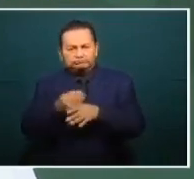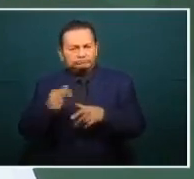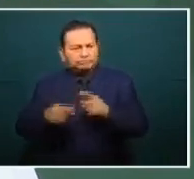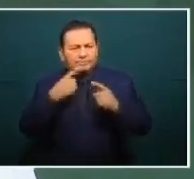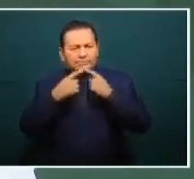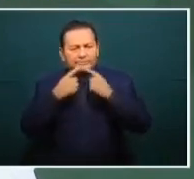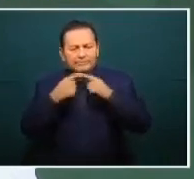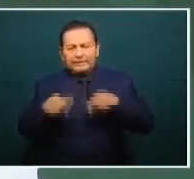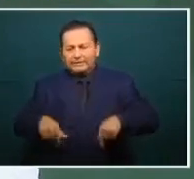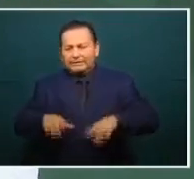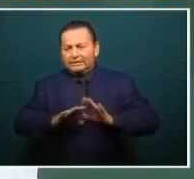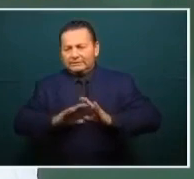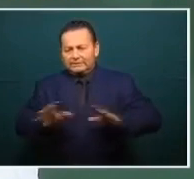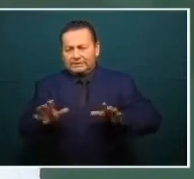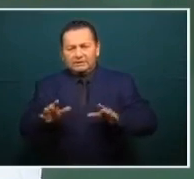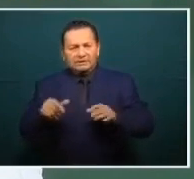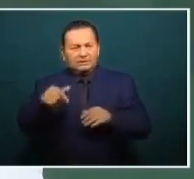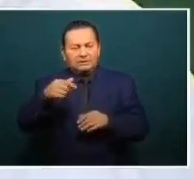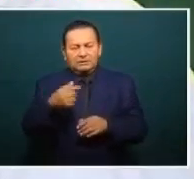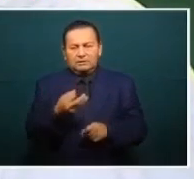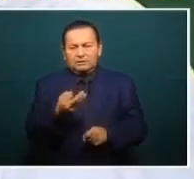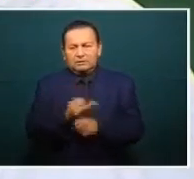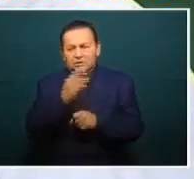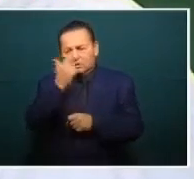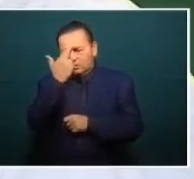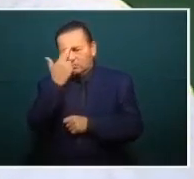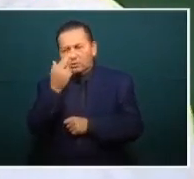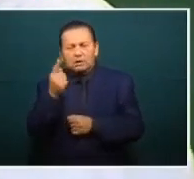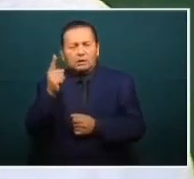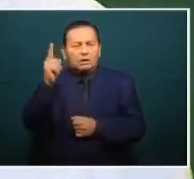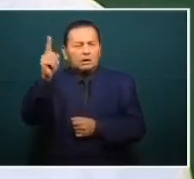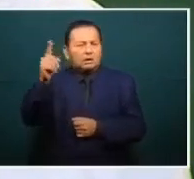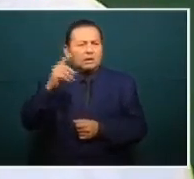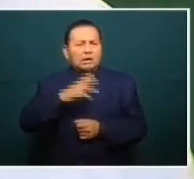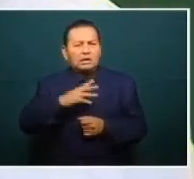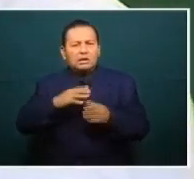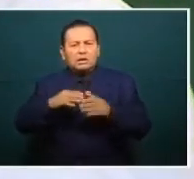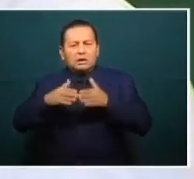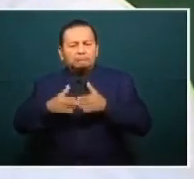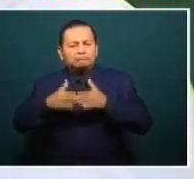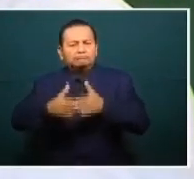And today, after the ceremony